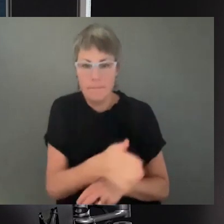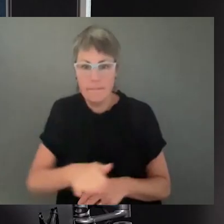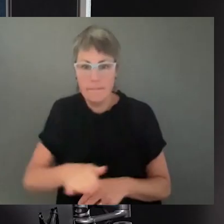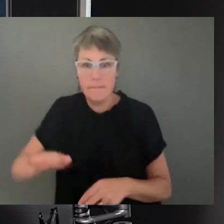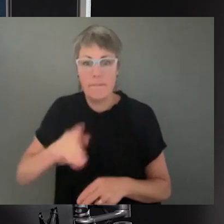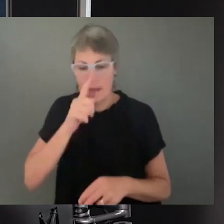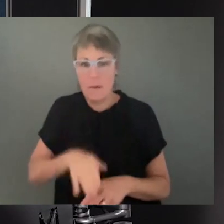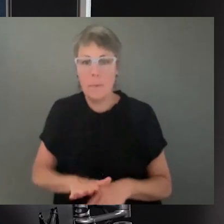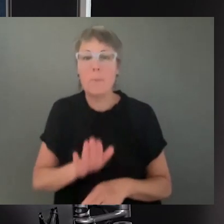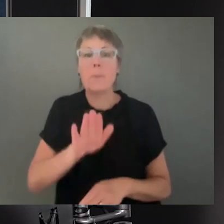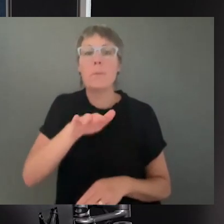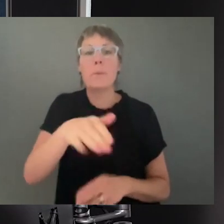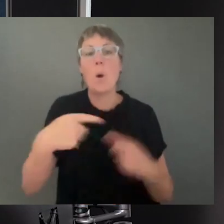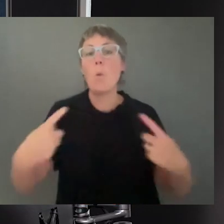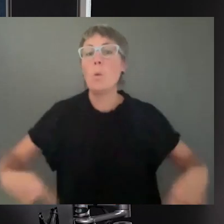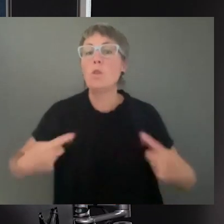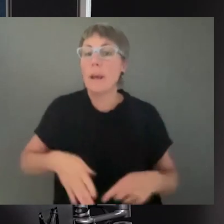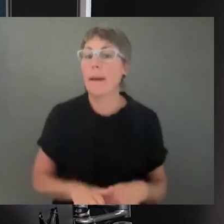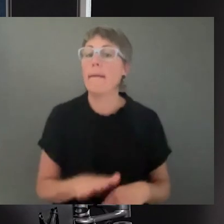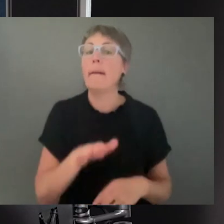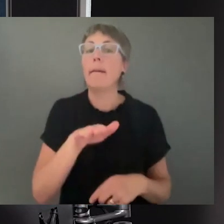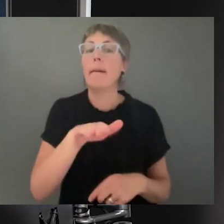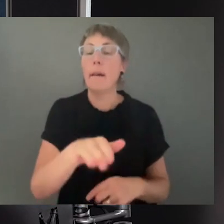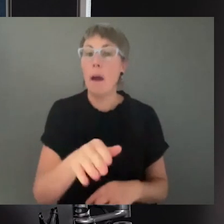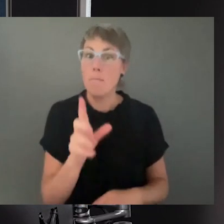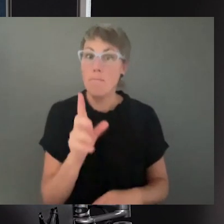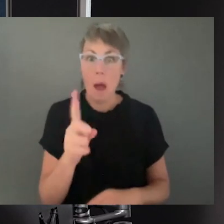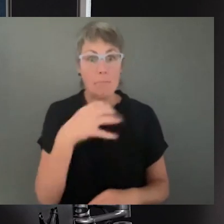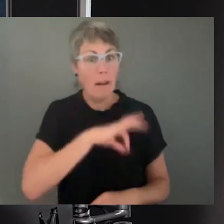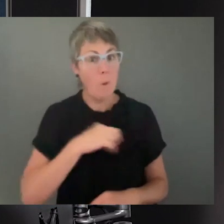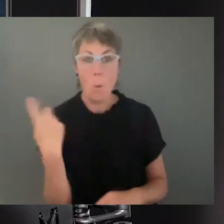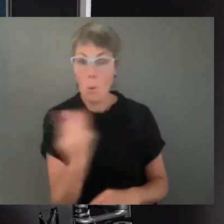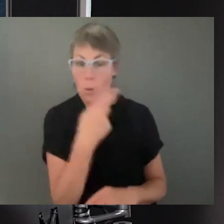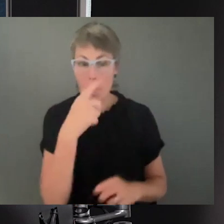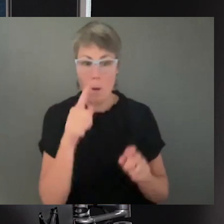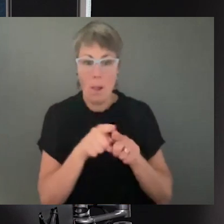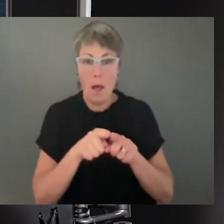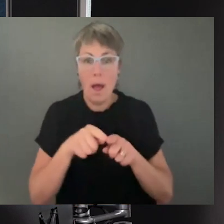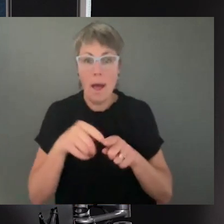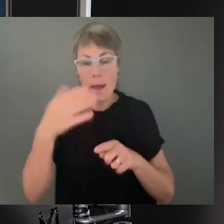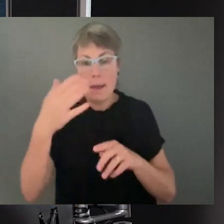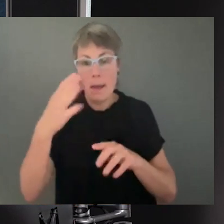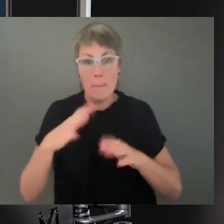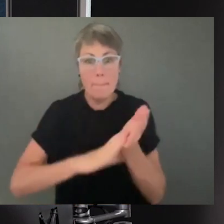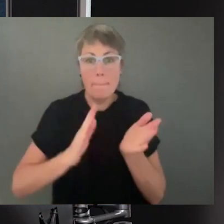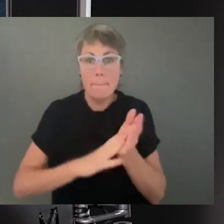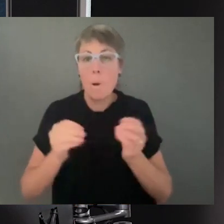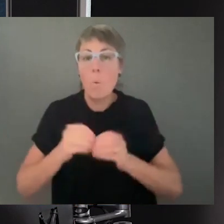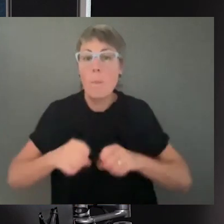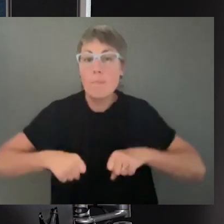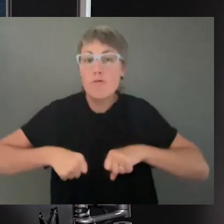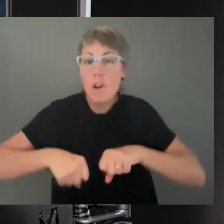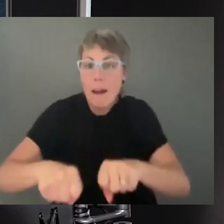seen is that it's now also useful for people delivering stock on trolleys, parents with prams, travellers with luggage,